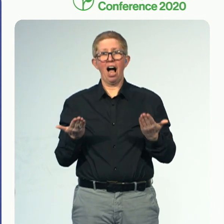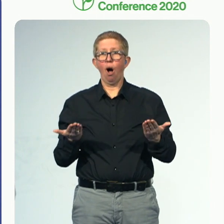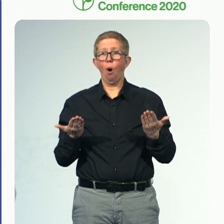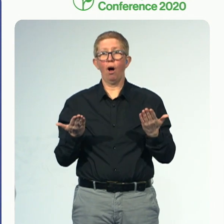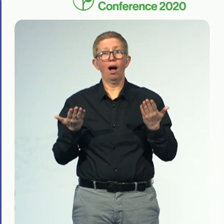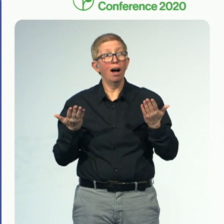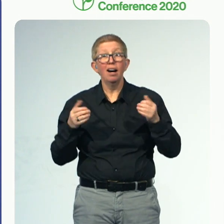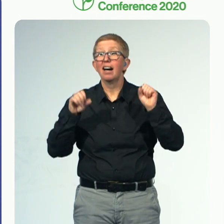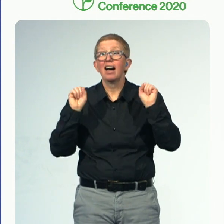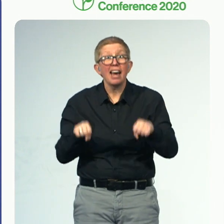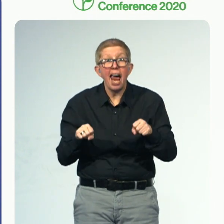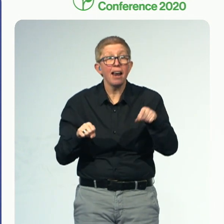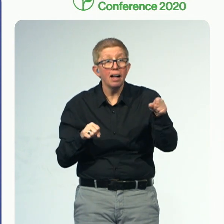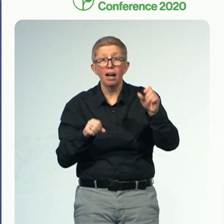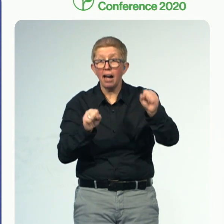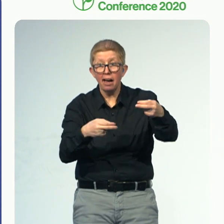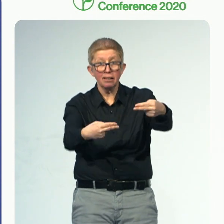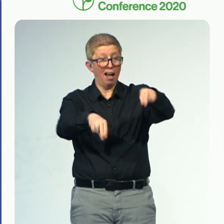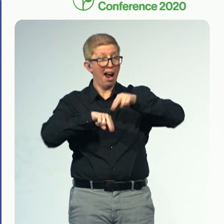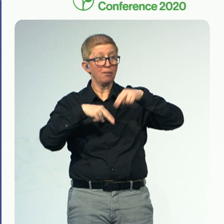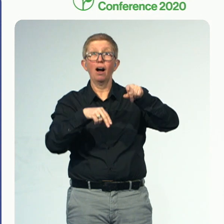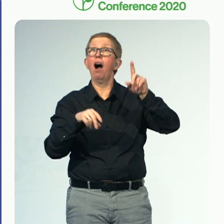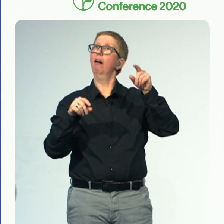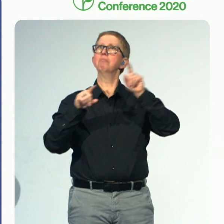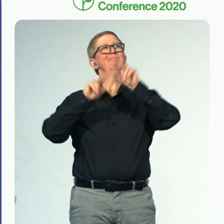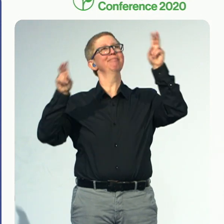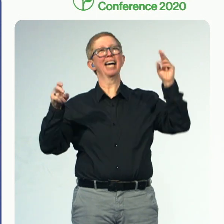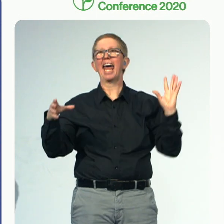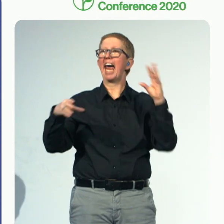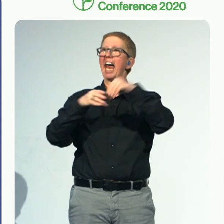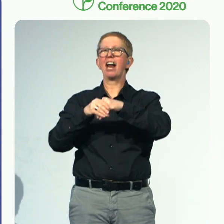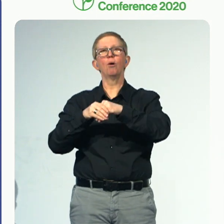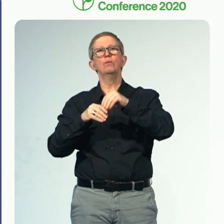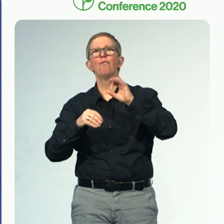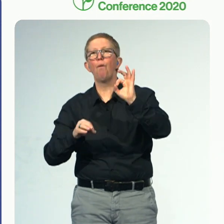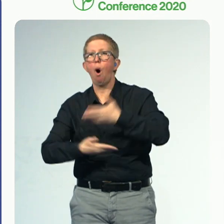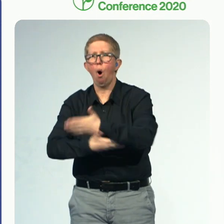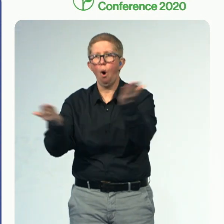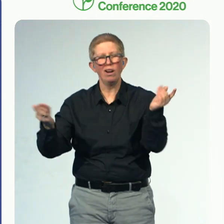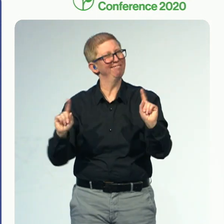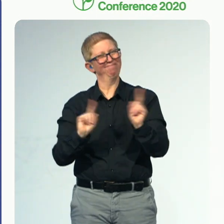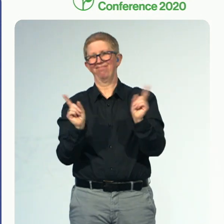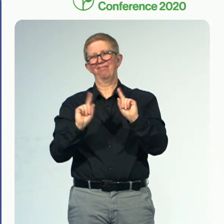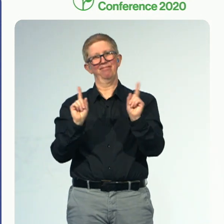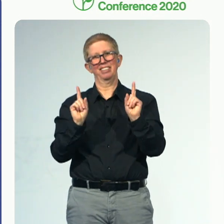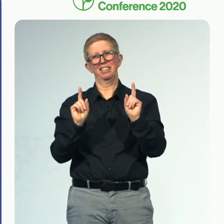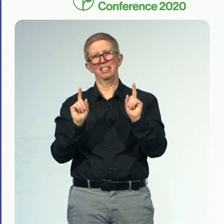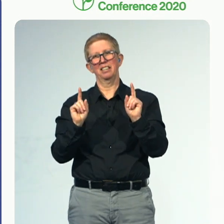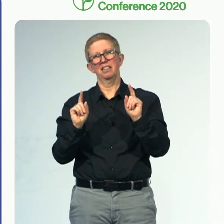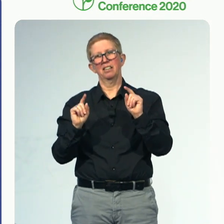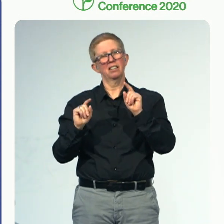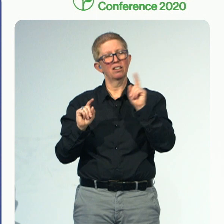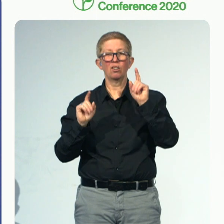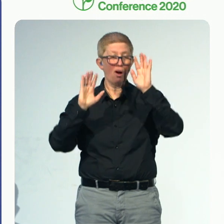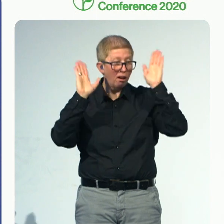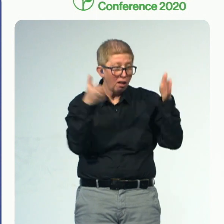and people must just hear us, because it's not just about disability. It's so much more. There's so many positive things that it can bring